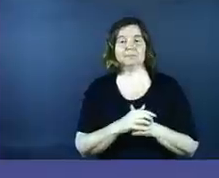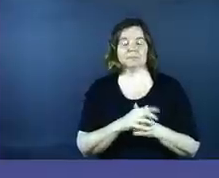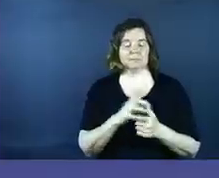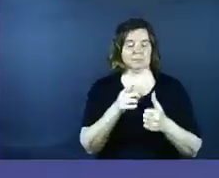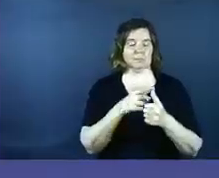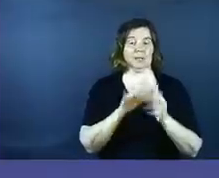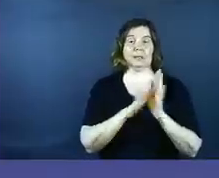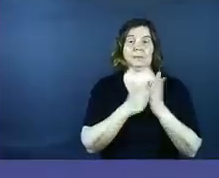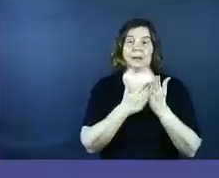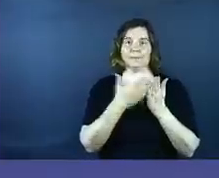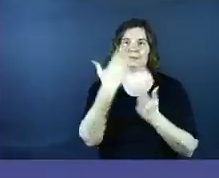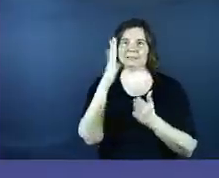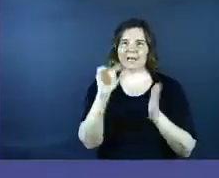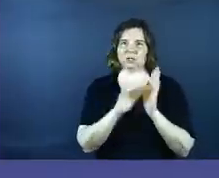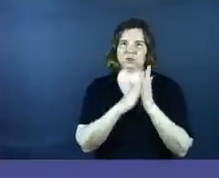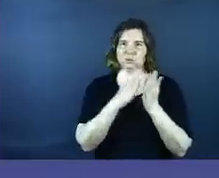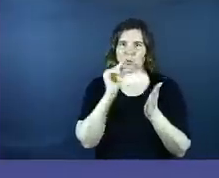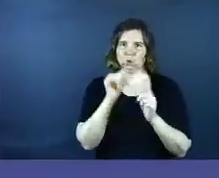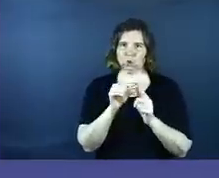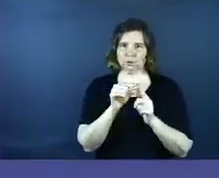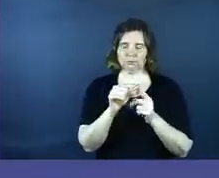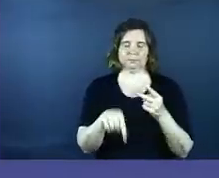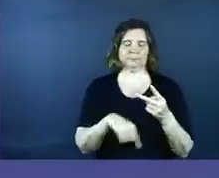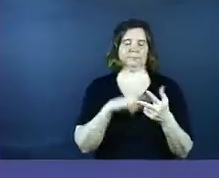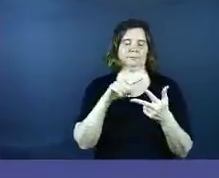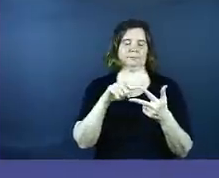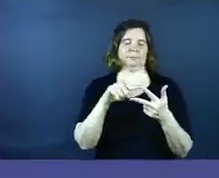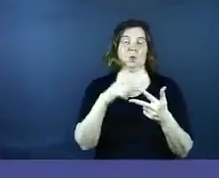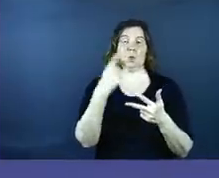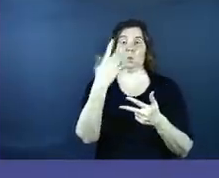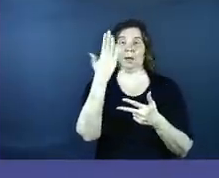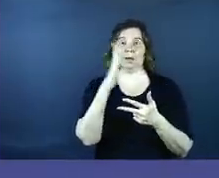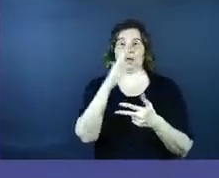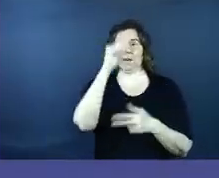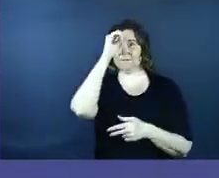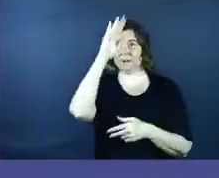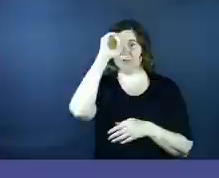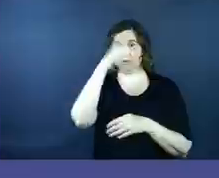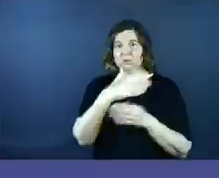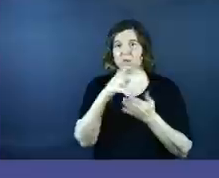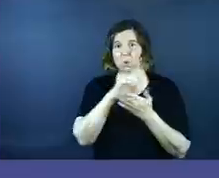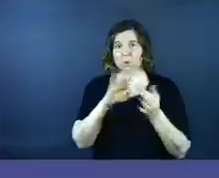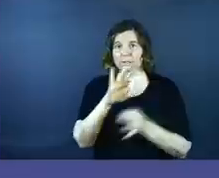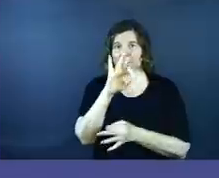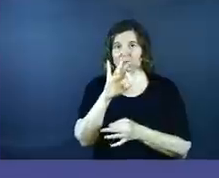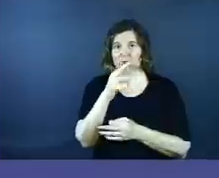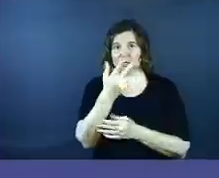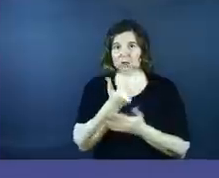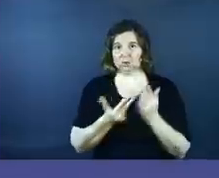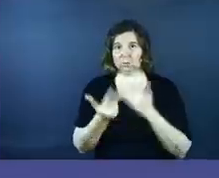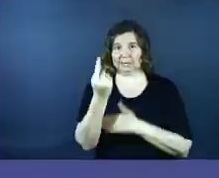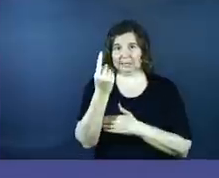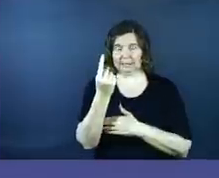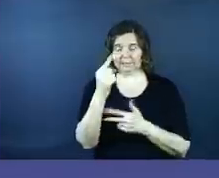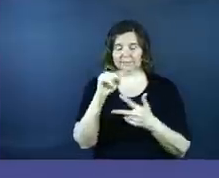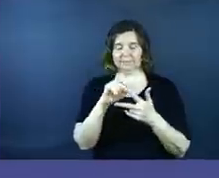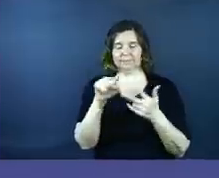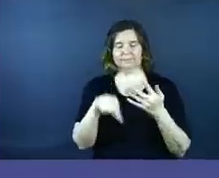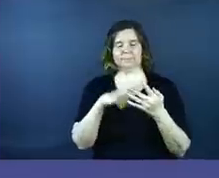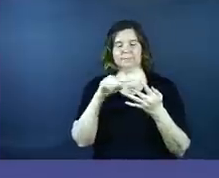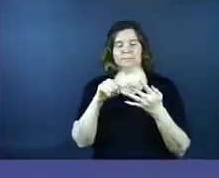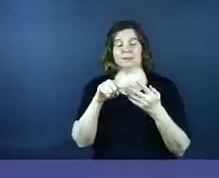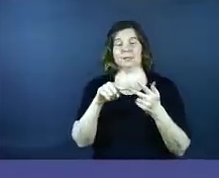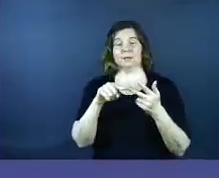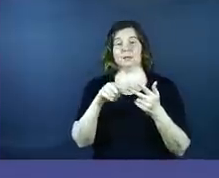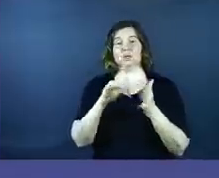word. Number two, there is one God, Father, Son, and Holy Spirit in Trinity. Number three, Jesus